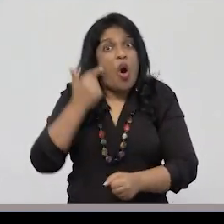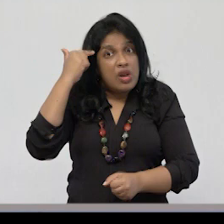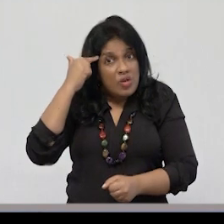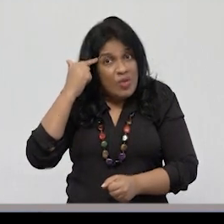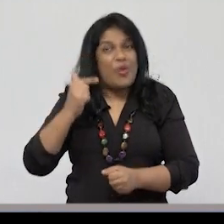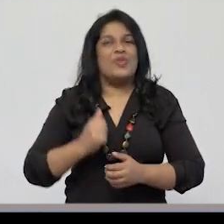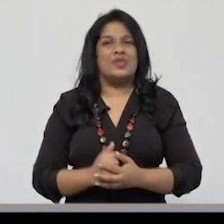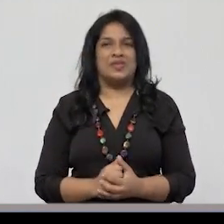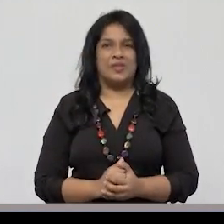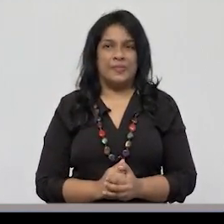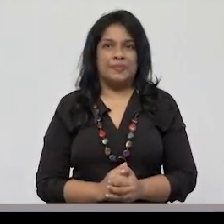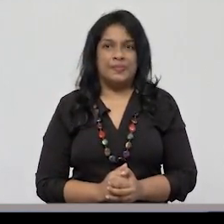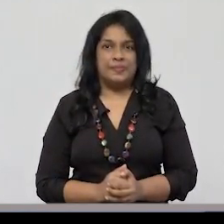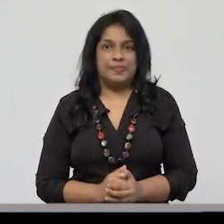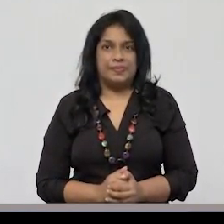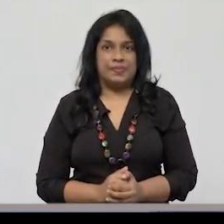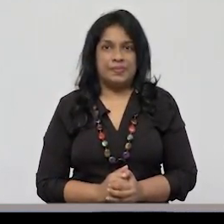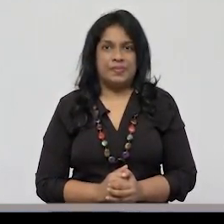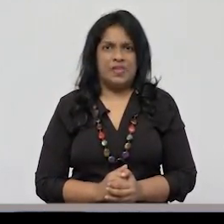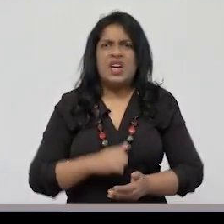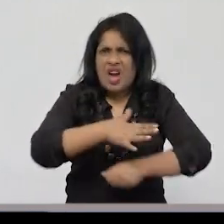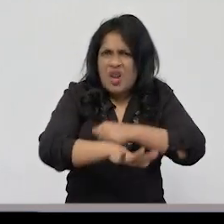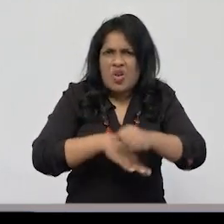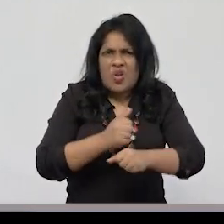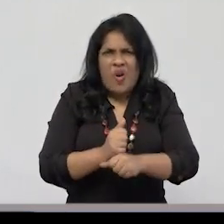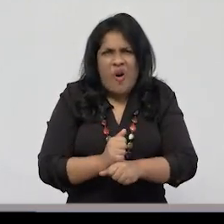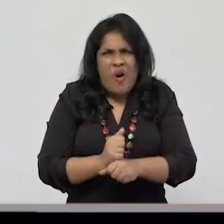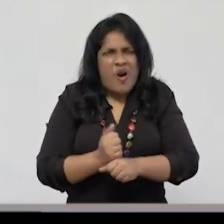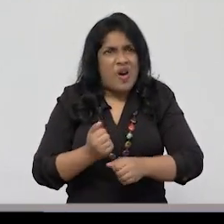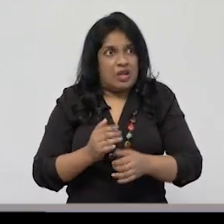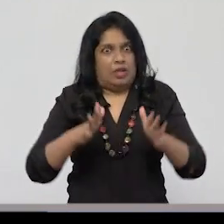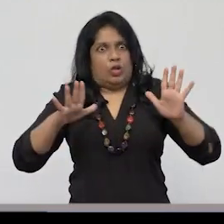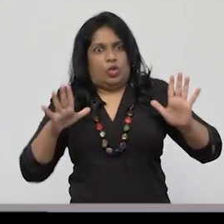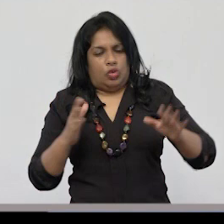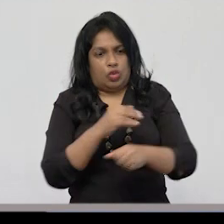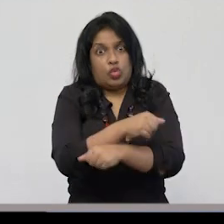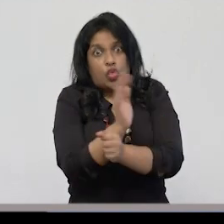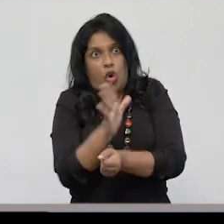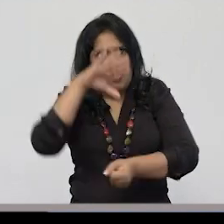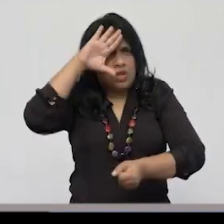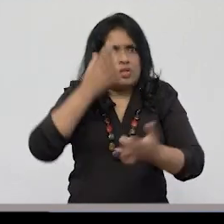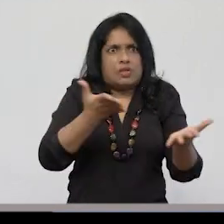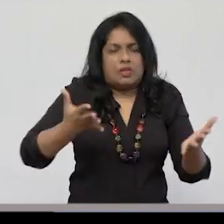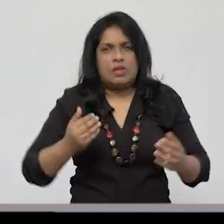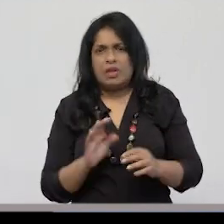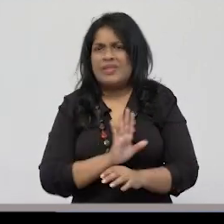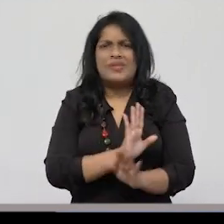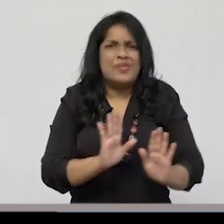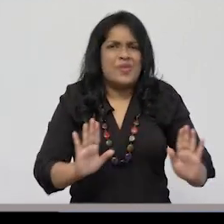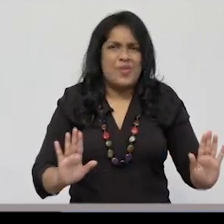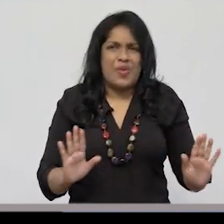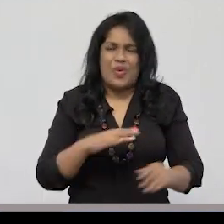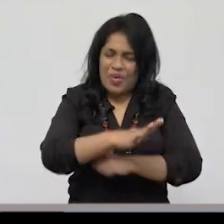come around, because now COVID has come. Now what do we do? No, God was never shocked. How many can say amen to that? God was